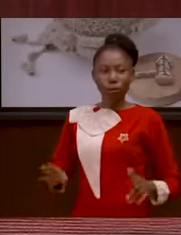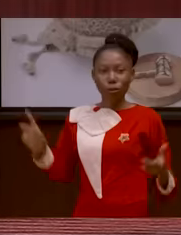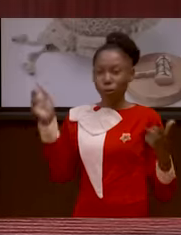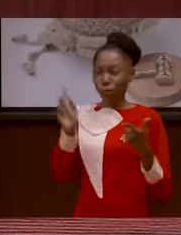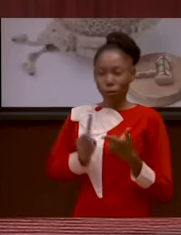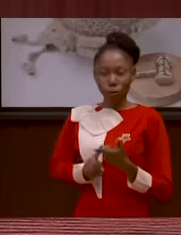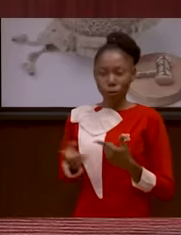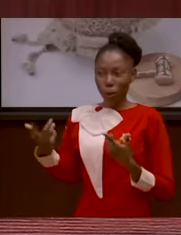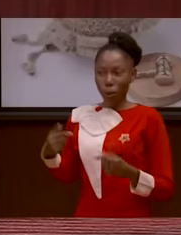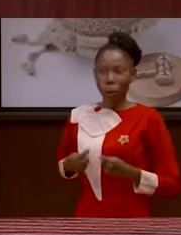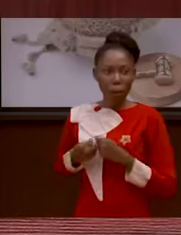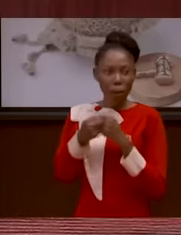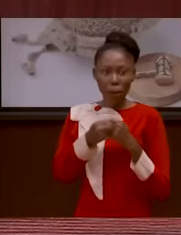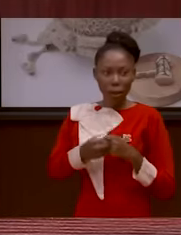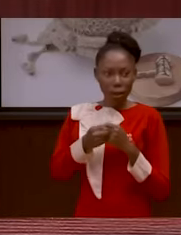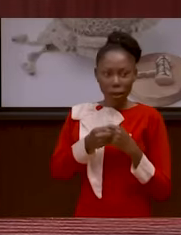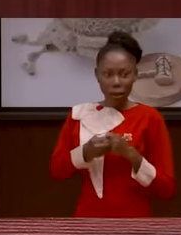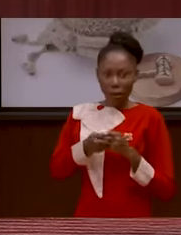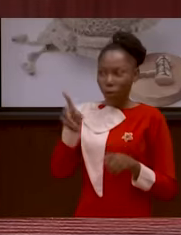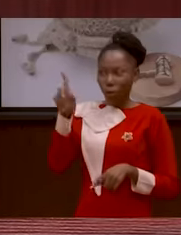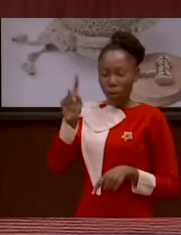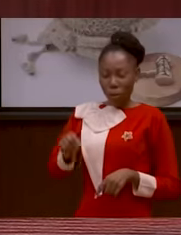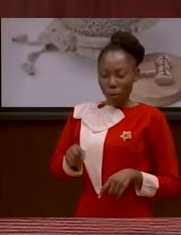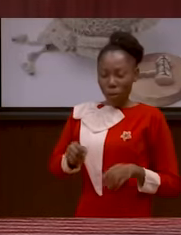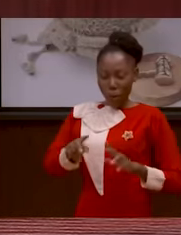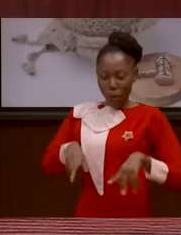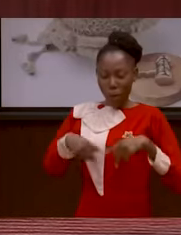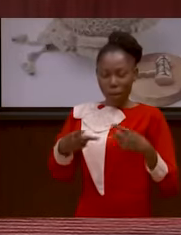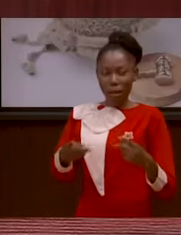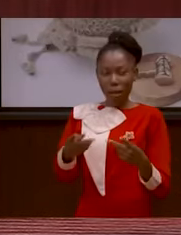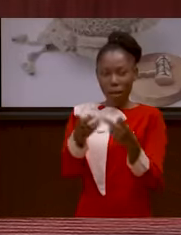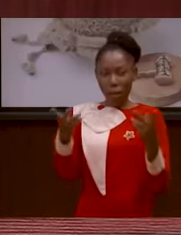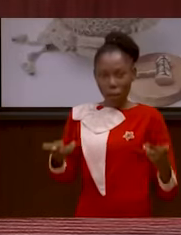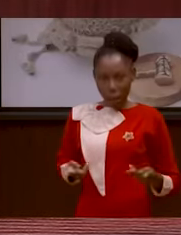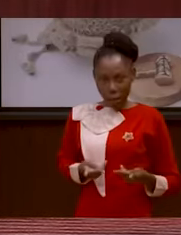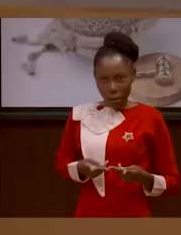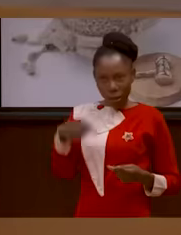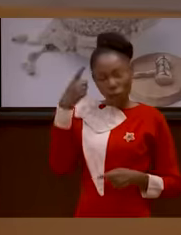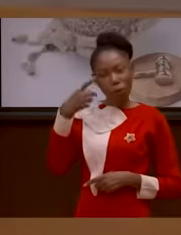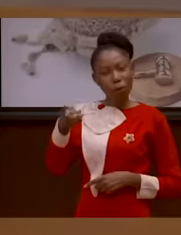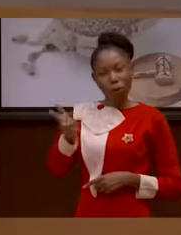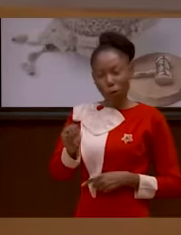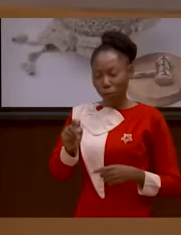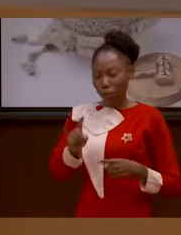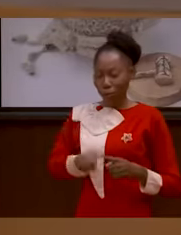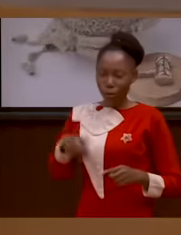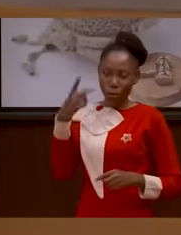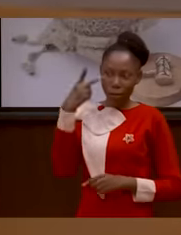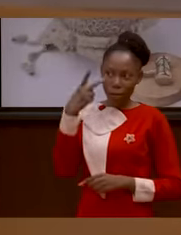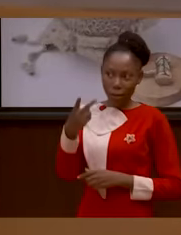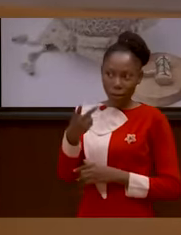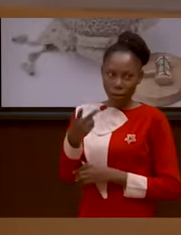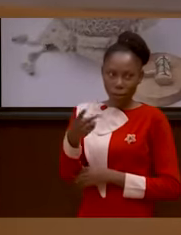Okay, ma. You must give an avenue for them to be able to come together.